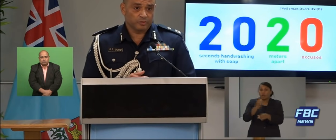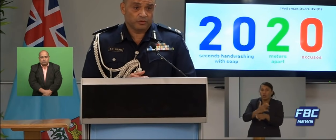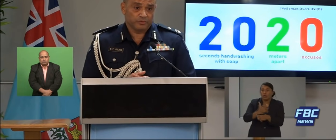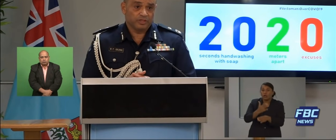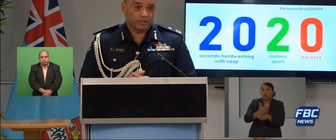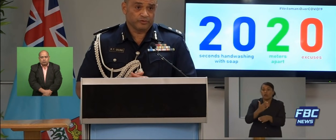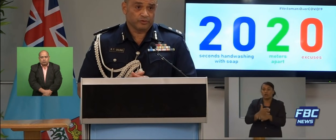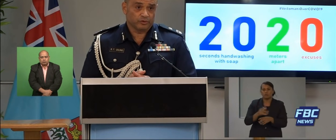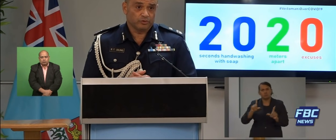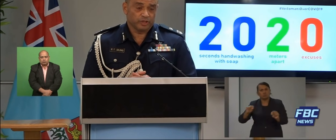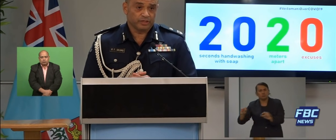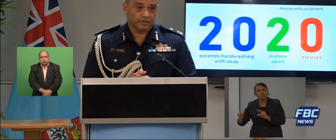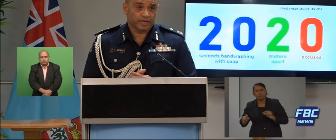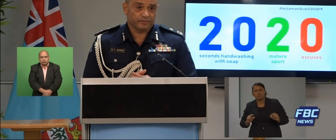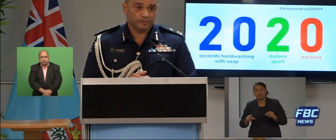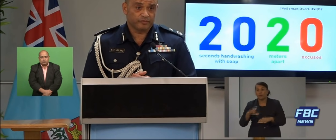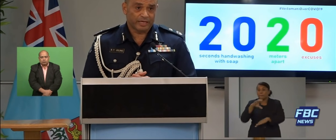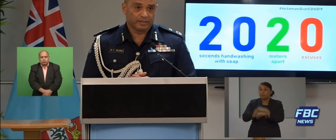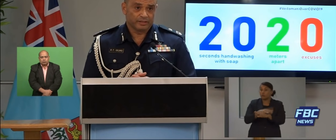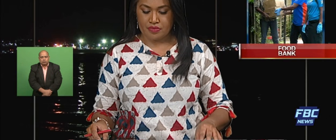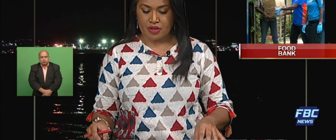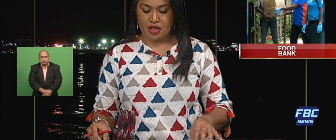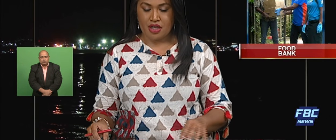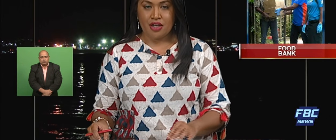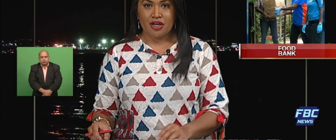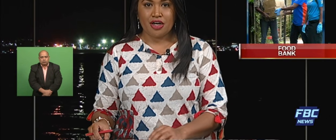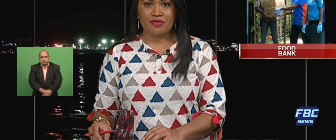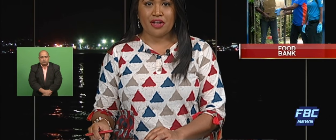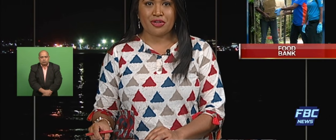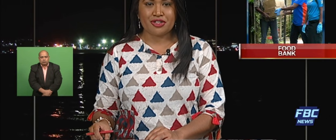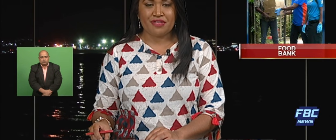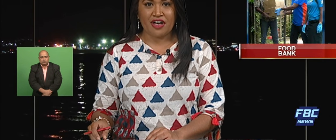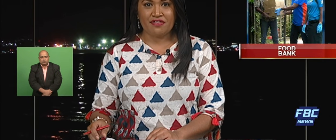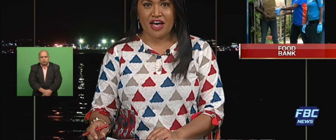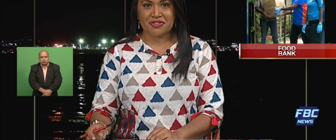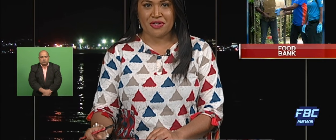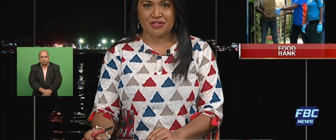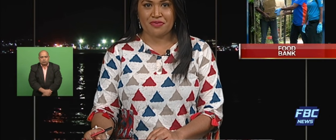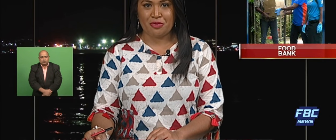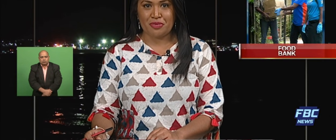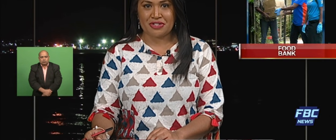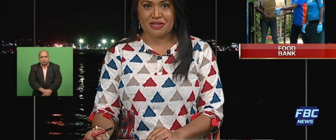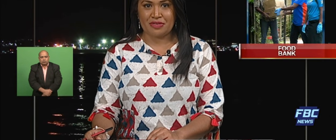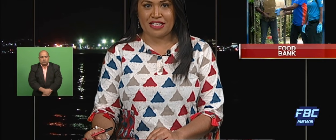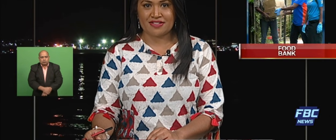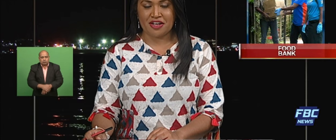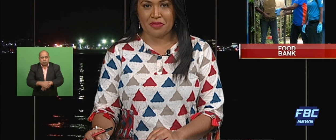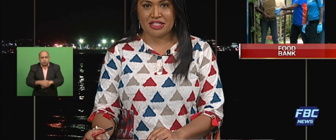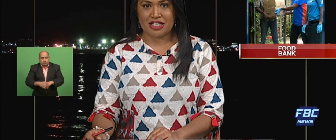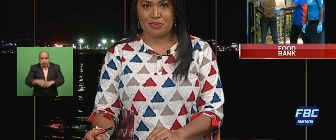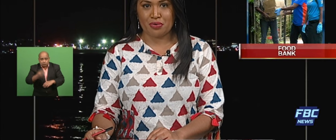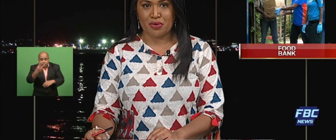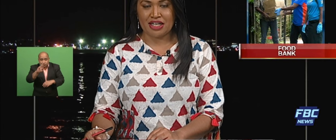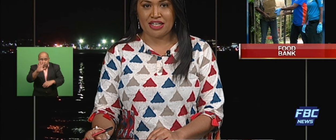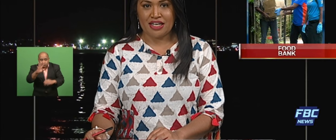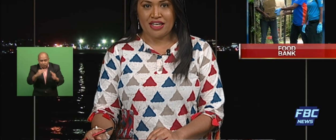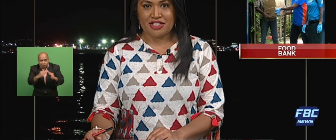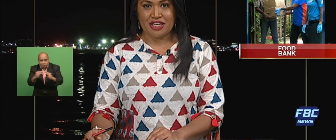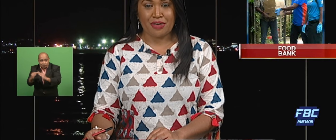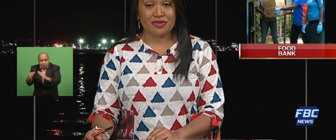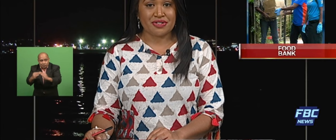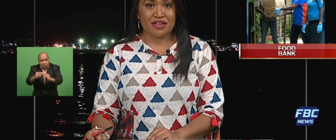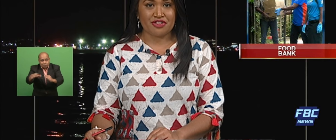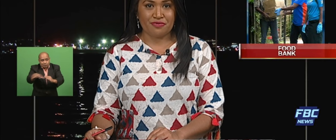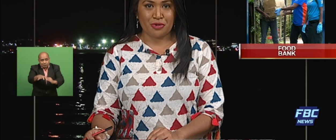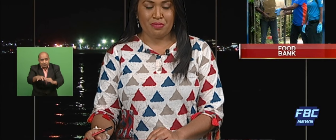the people of Fiji, and we've got to do it in the right frame of mind. Around 35 households from the Muslim League settlement in Namboa